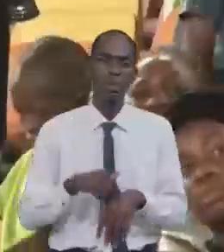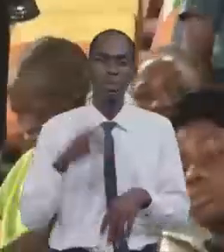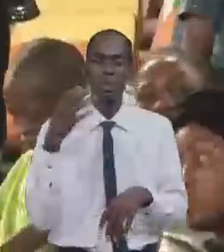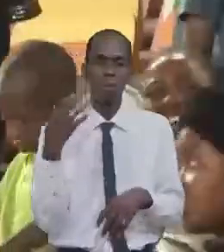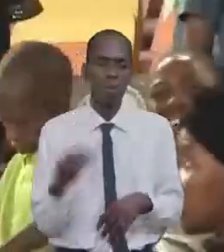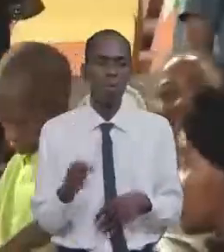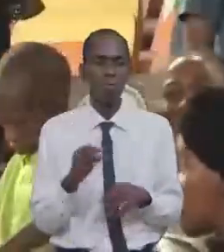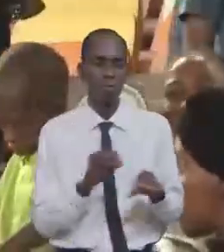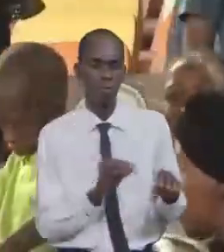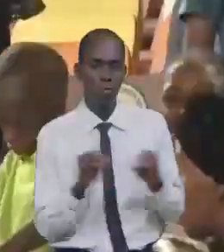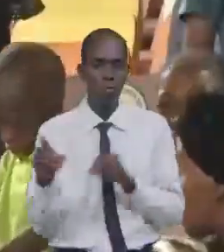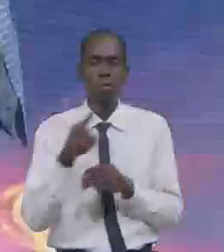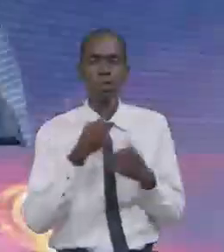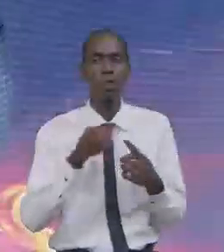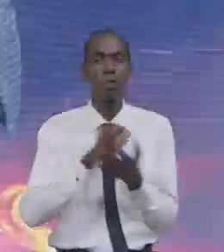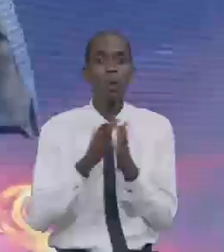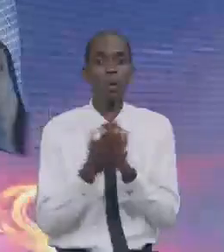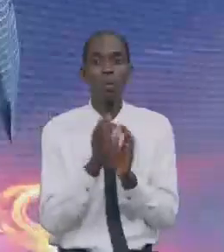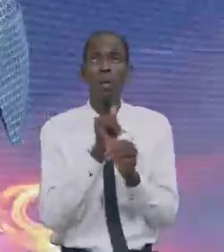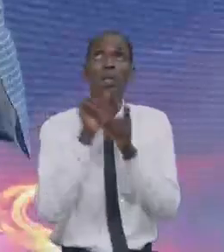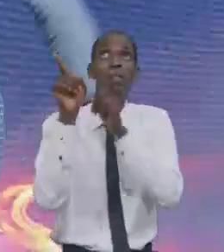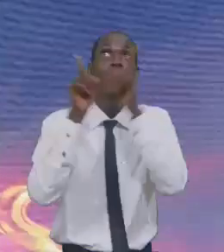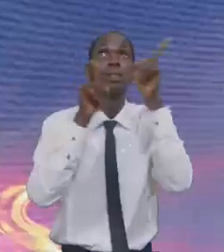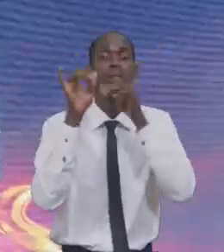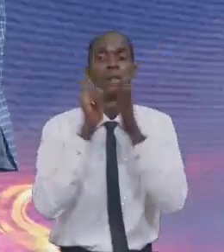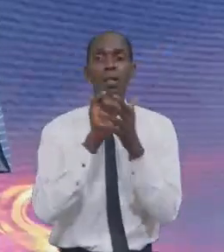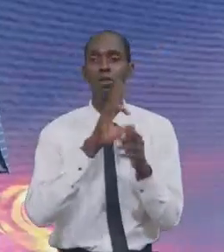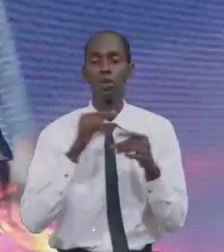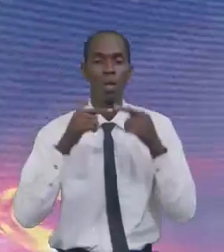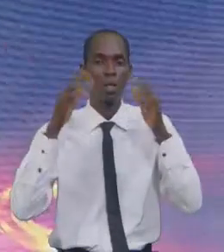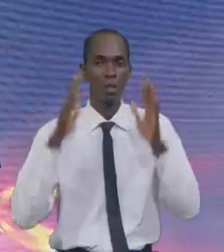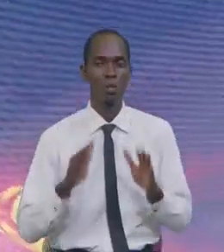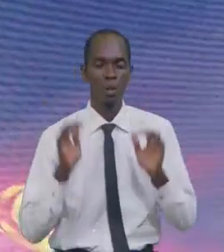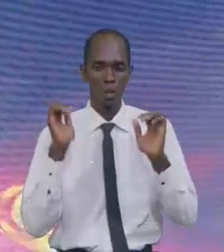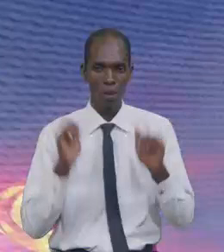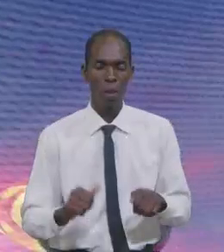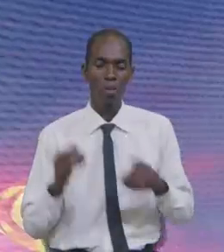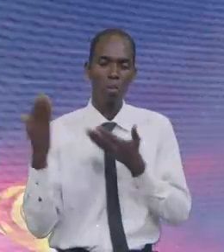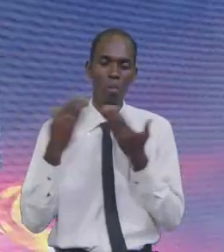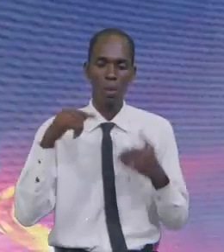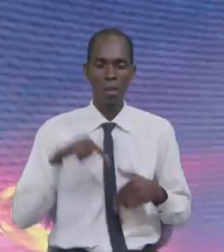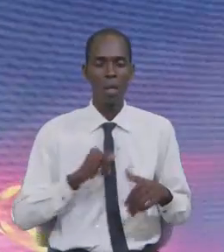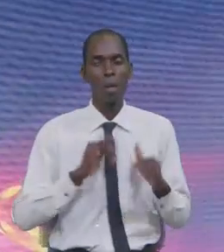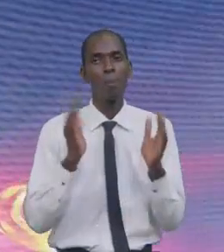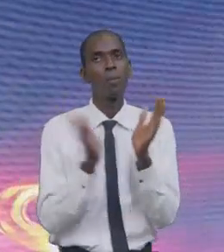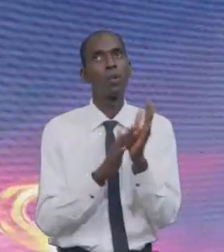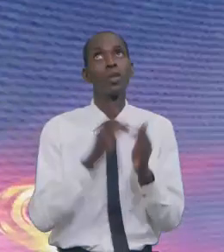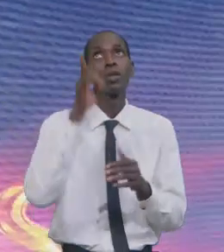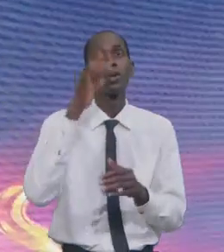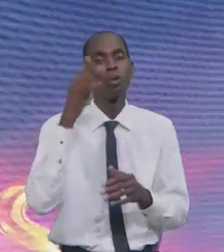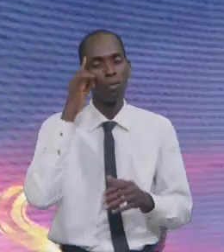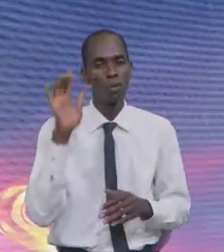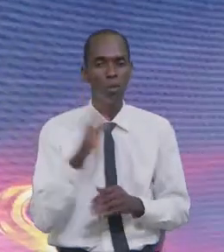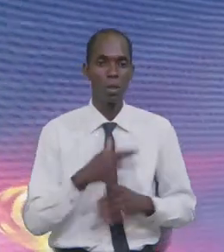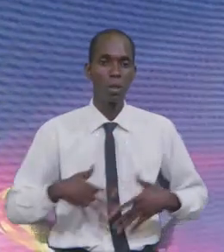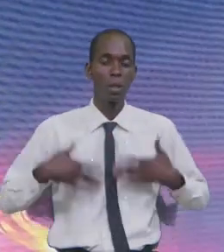you to become a star that no enemy can dim. I praise God for your life.